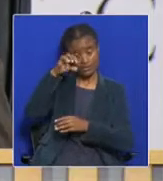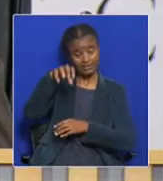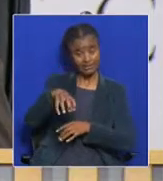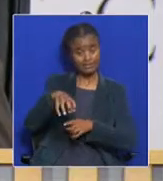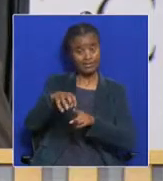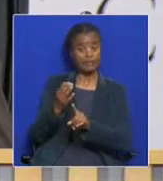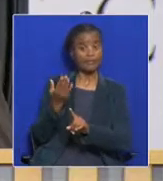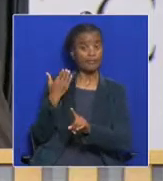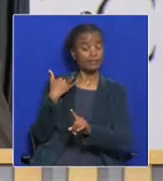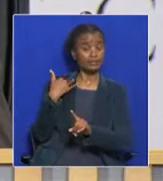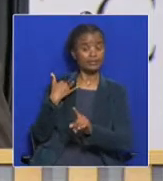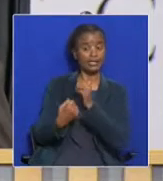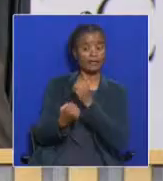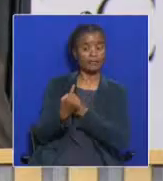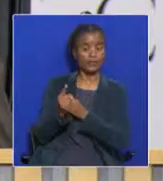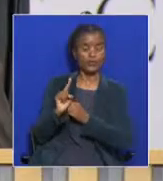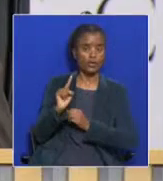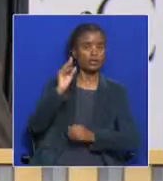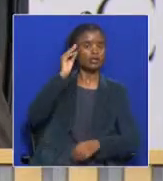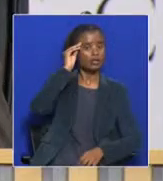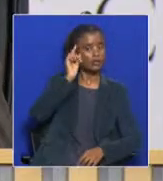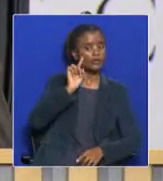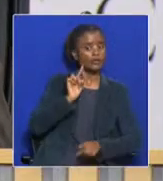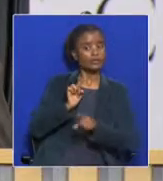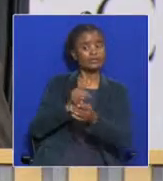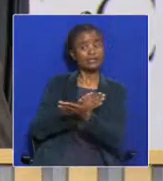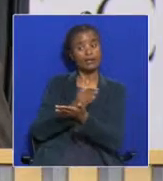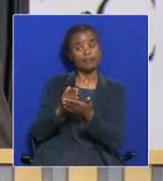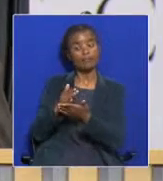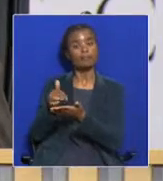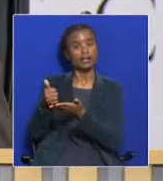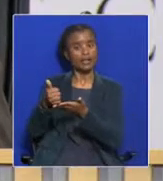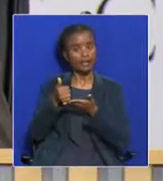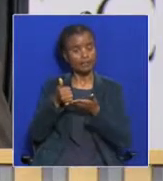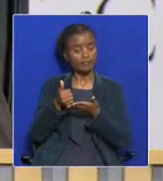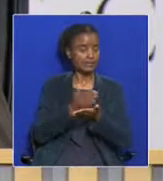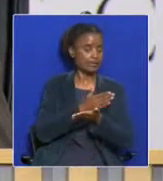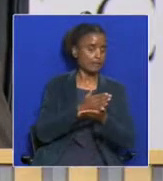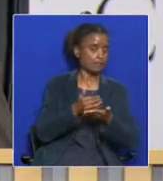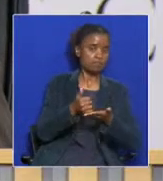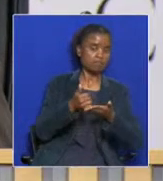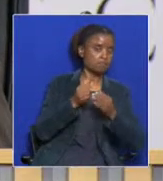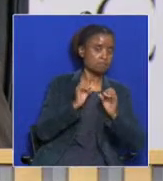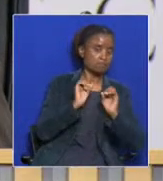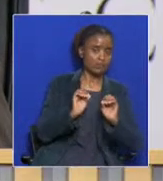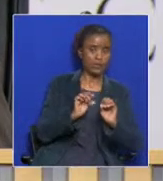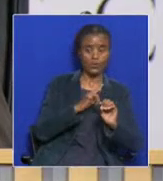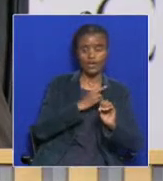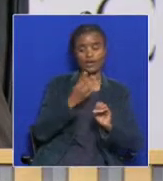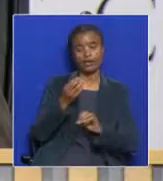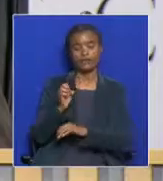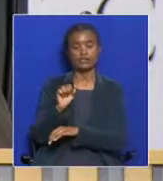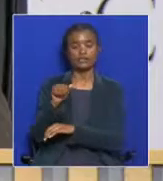certain stations will assist, others won't, others have their own SAP-13 needs to tend to.